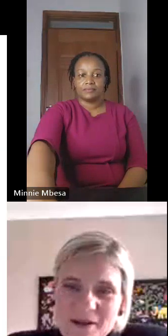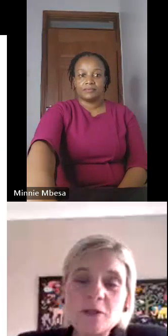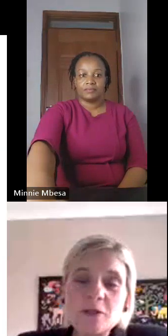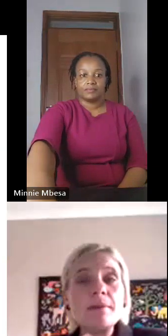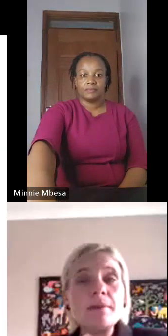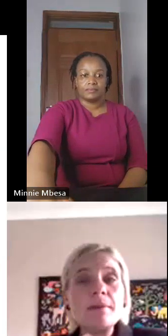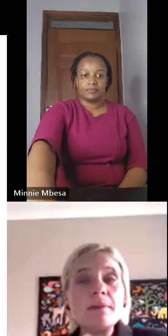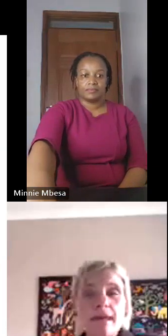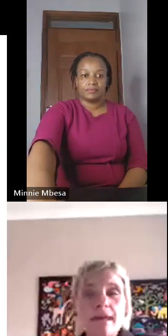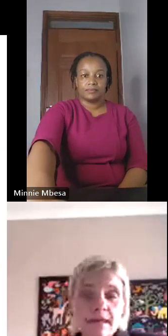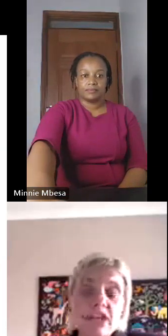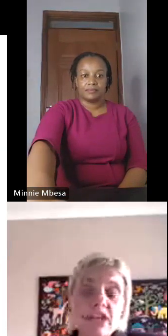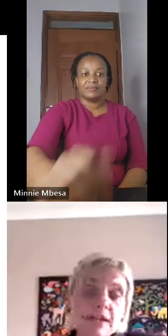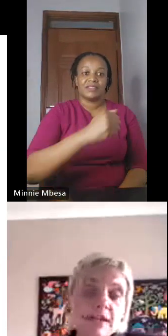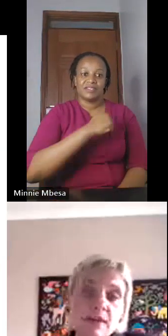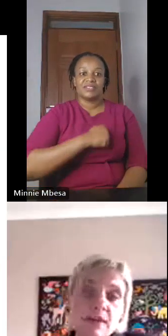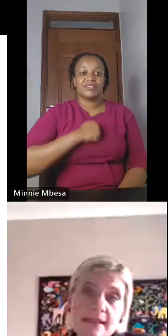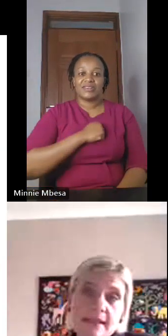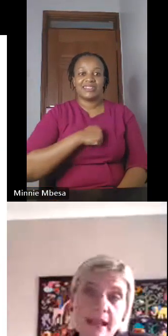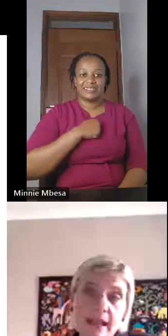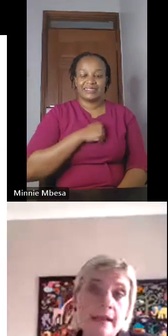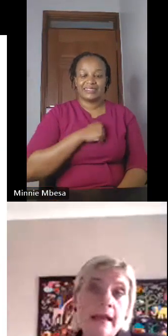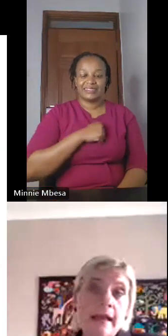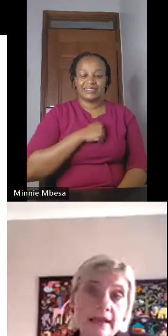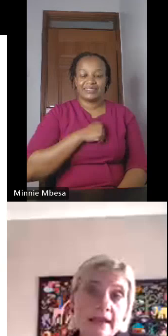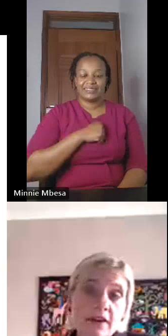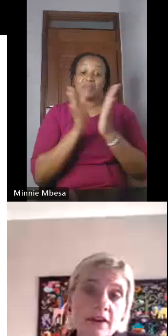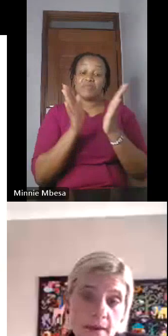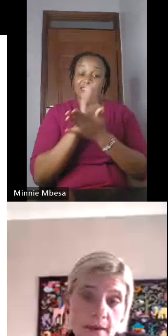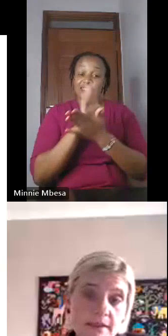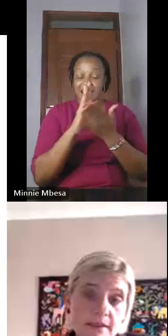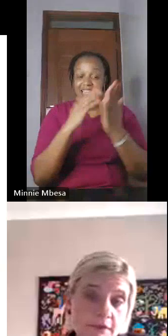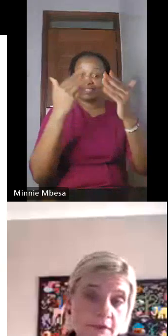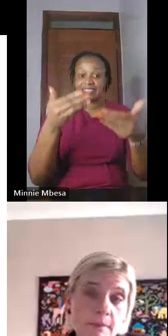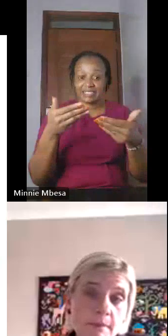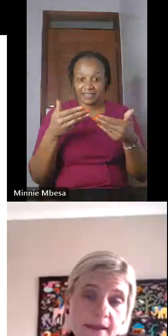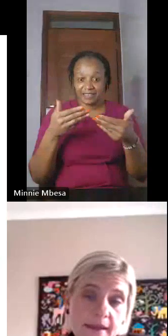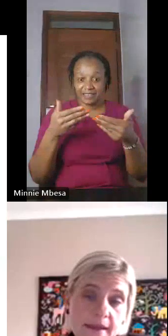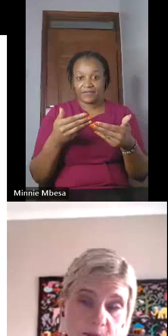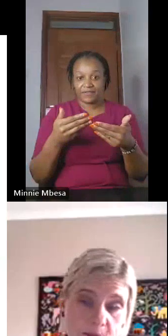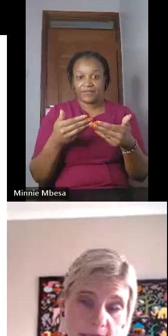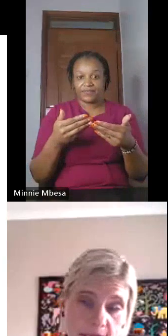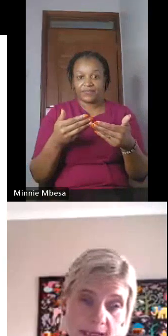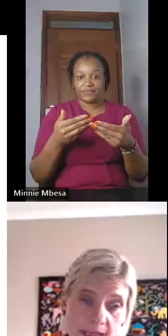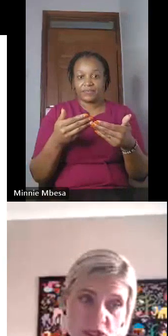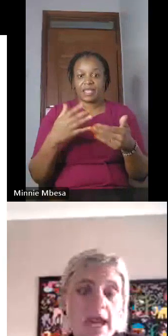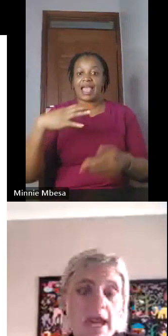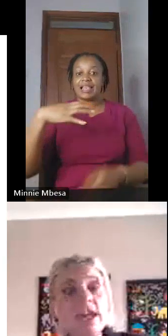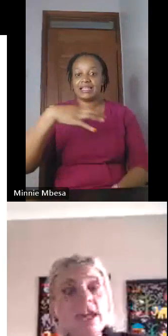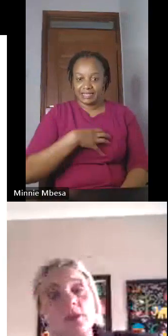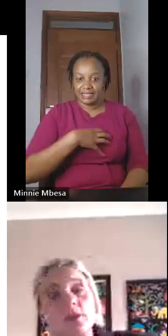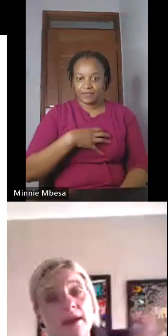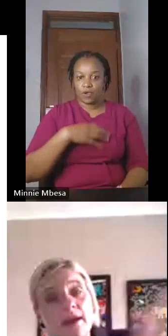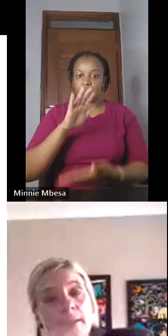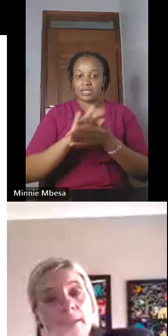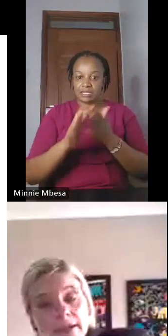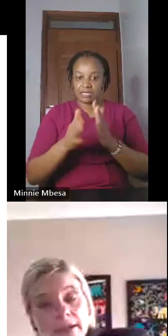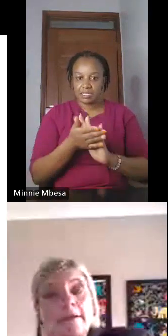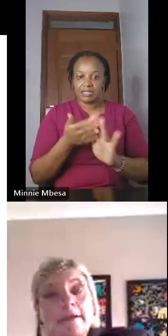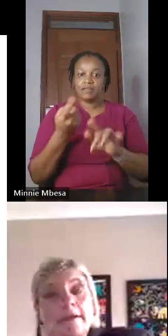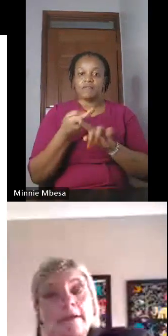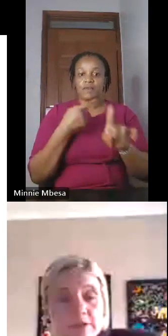Excuse me, sorry. So, public sector applicants generally receive a leave of absence from their government organizations, and they will